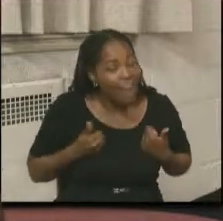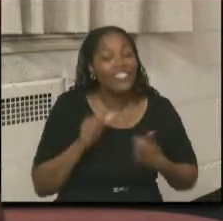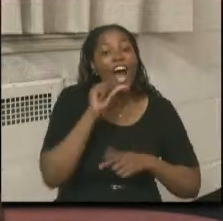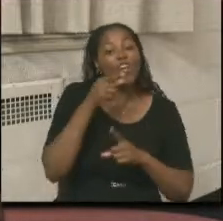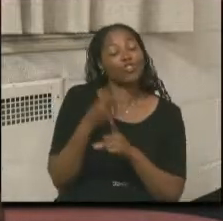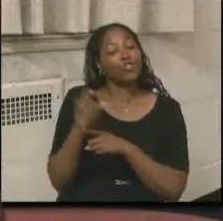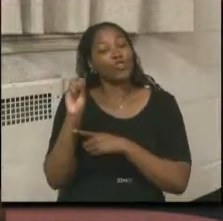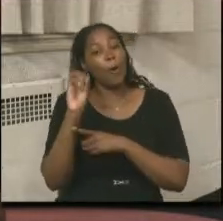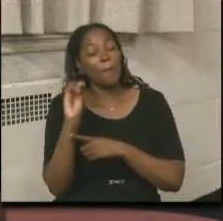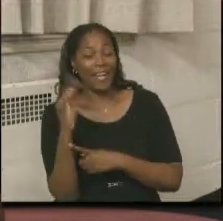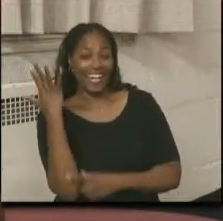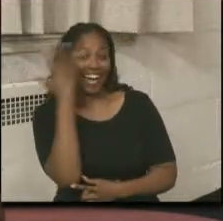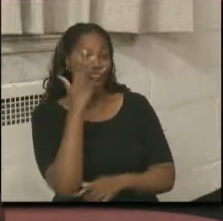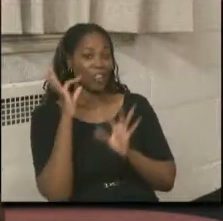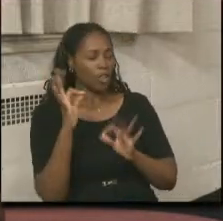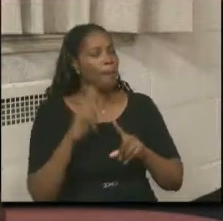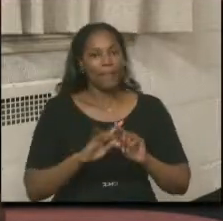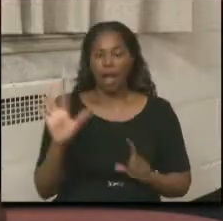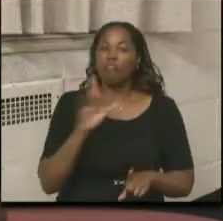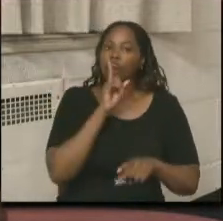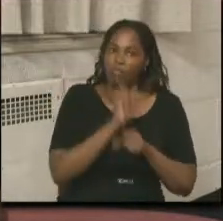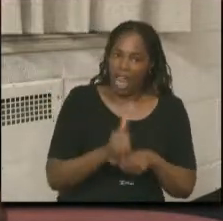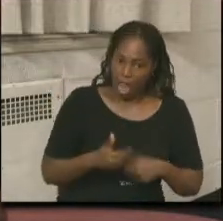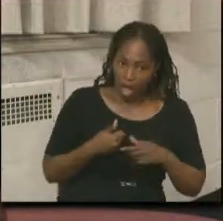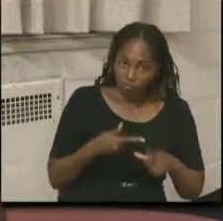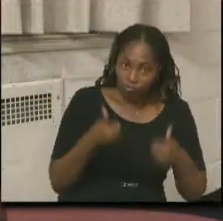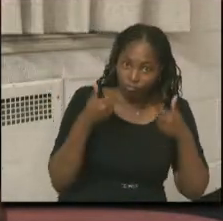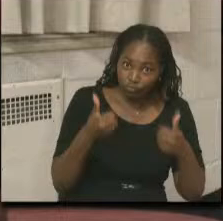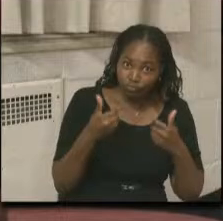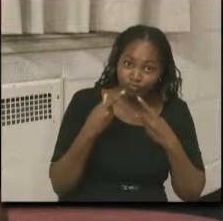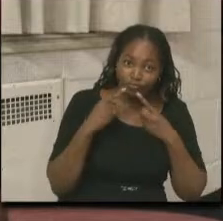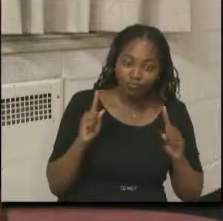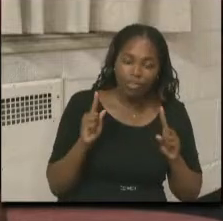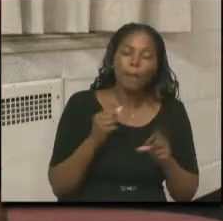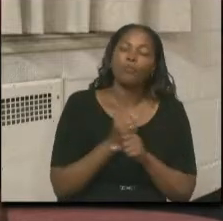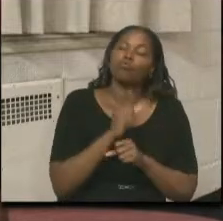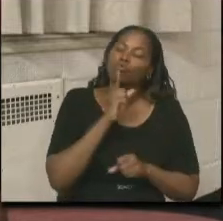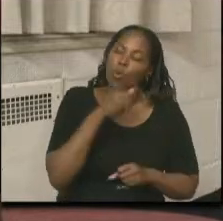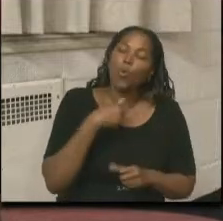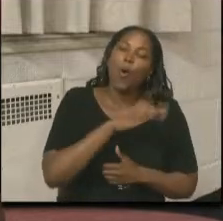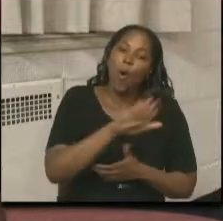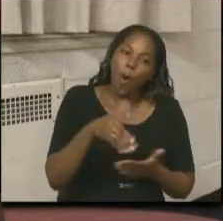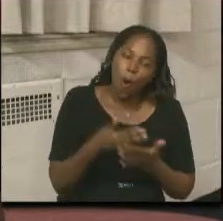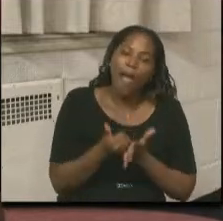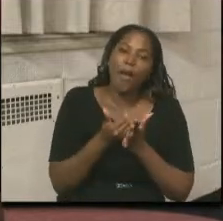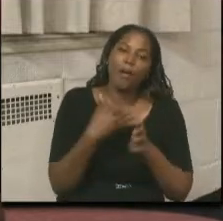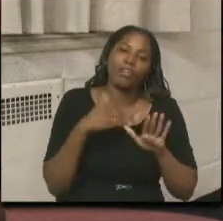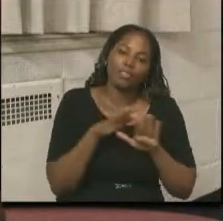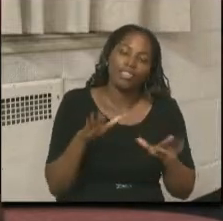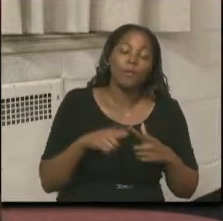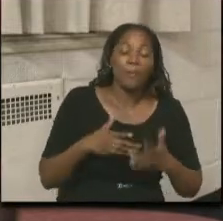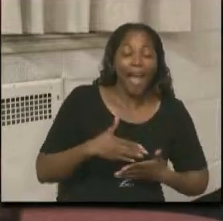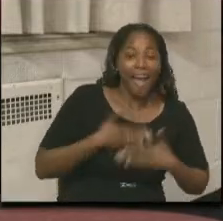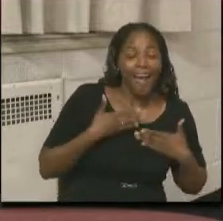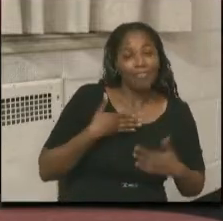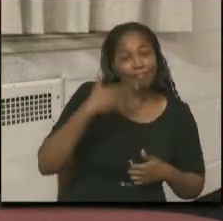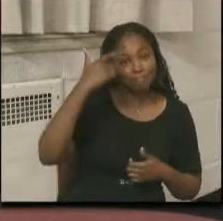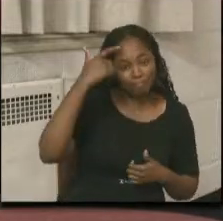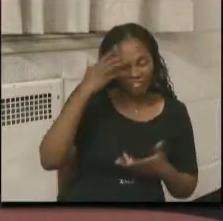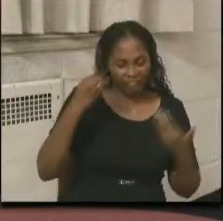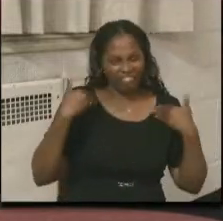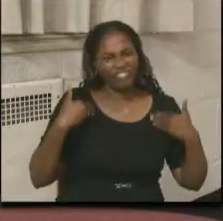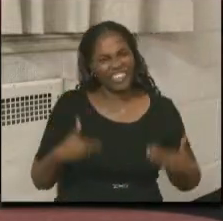social media, in real life. And let's make sure that we are all making our kids happy mentally and